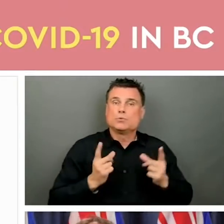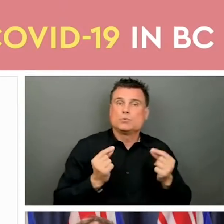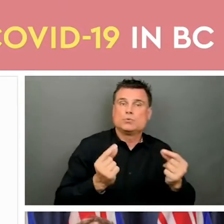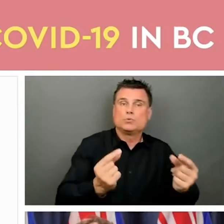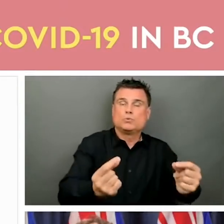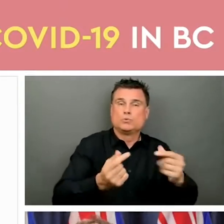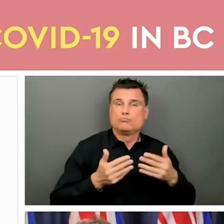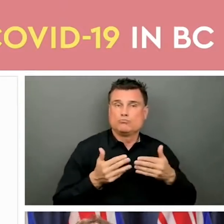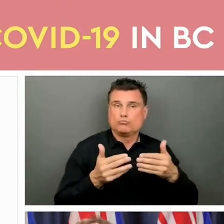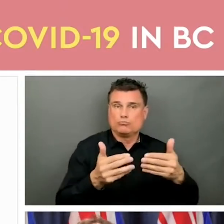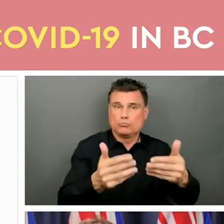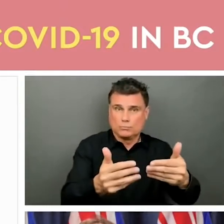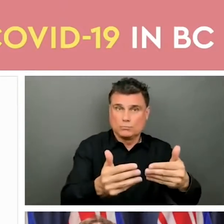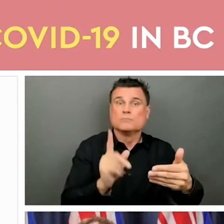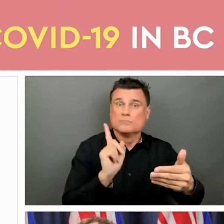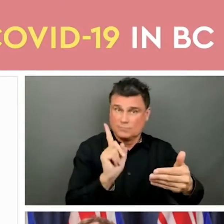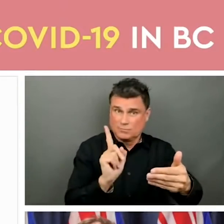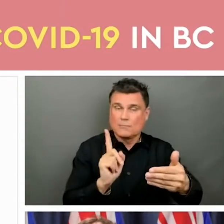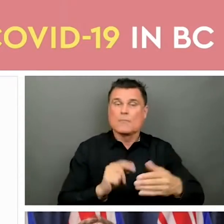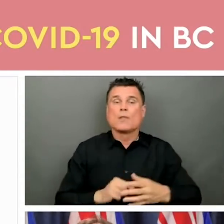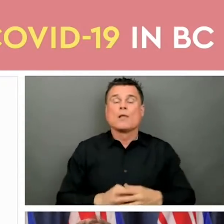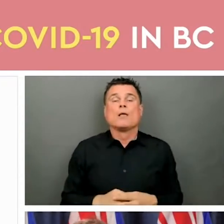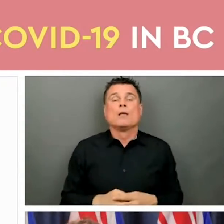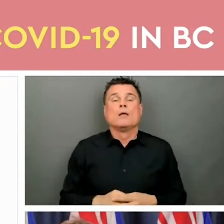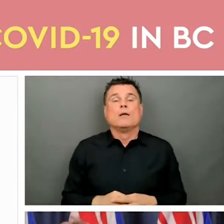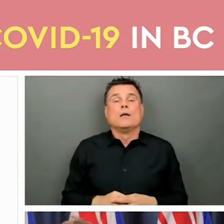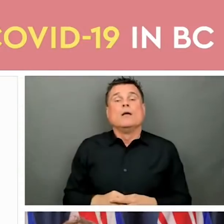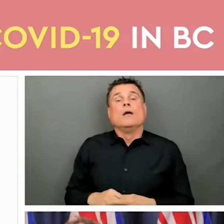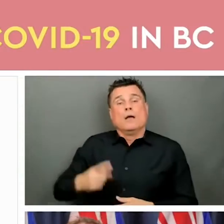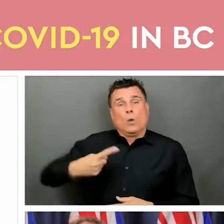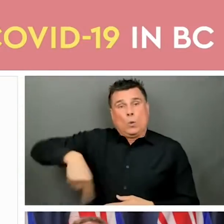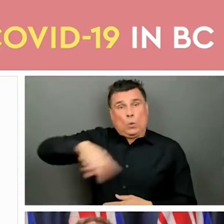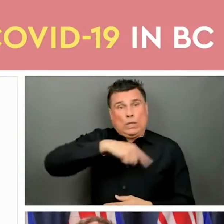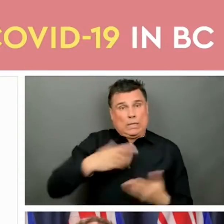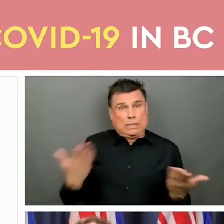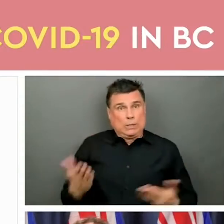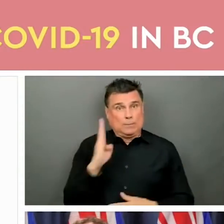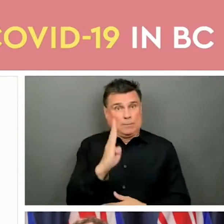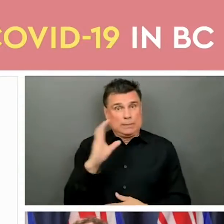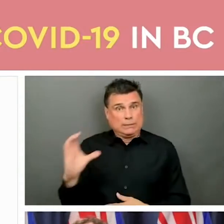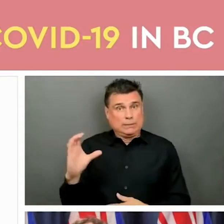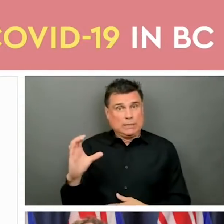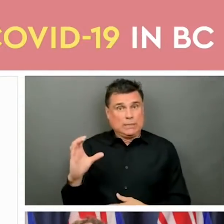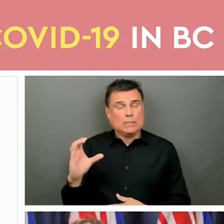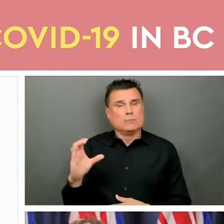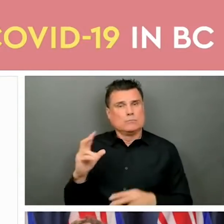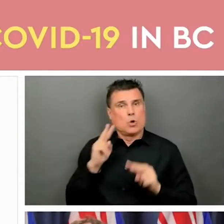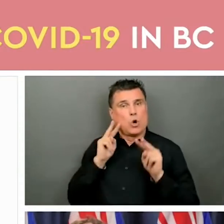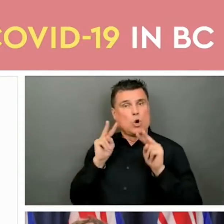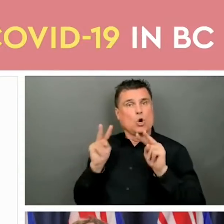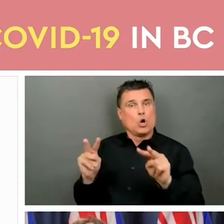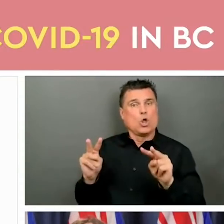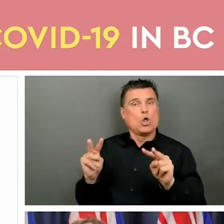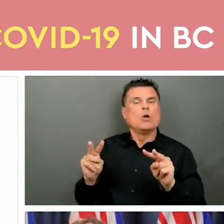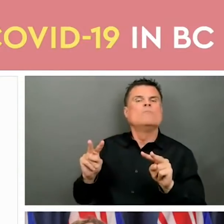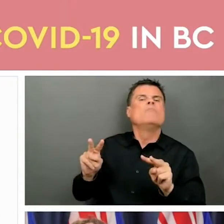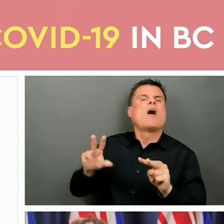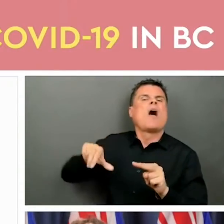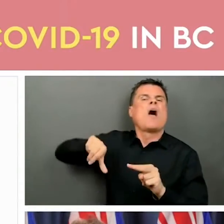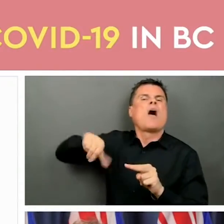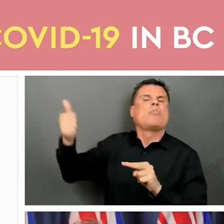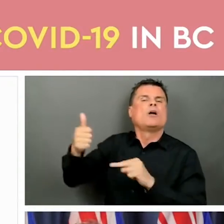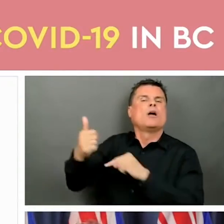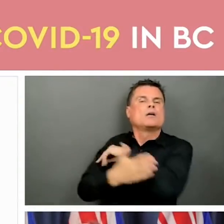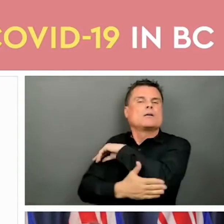we were to expect in British Columbia, we took very decisive action system-wide to cancel all